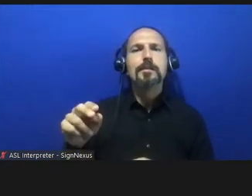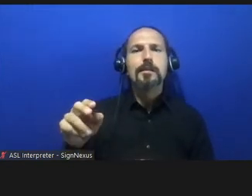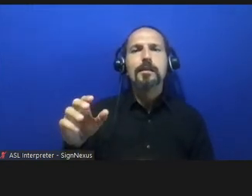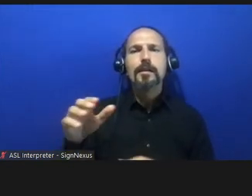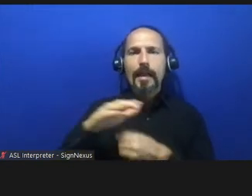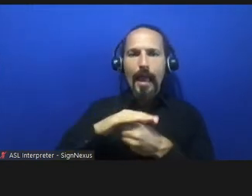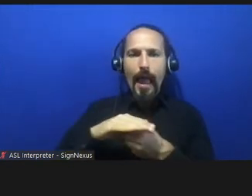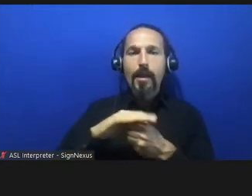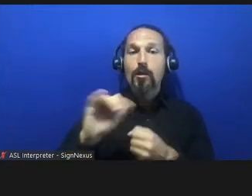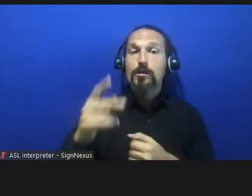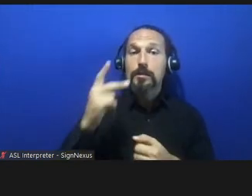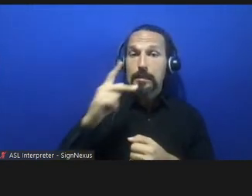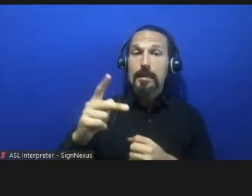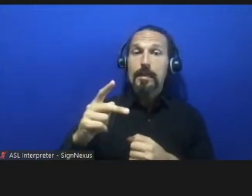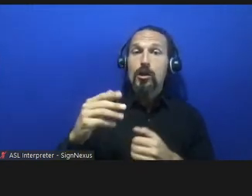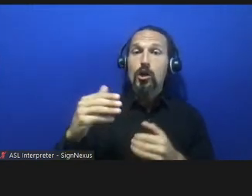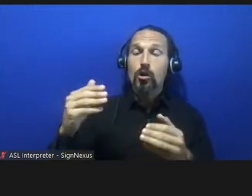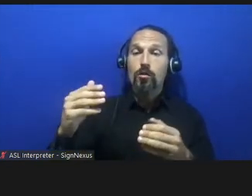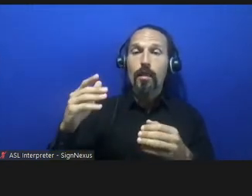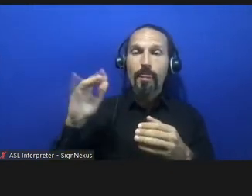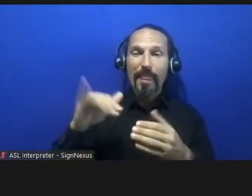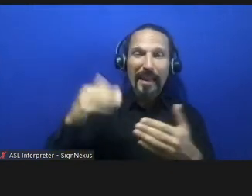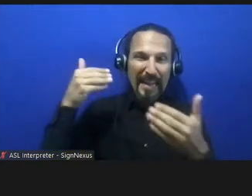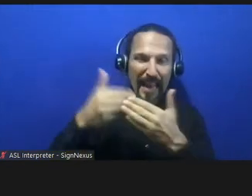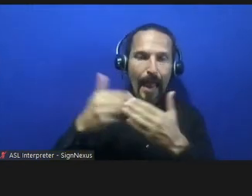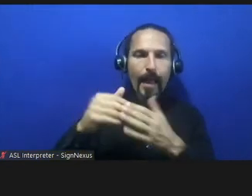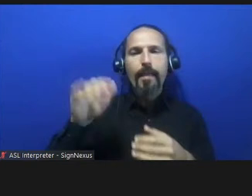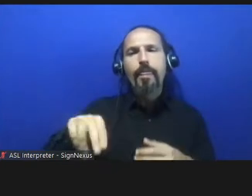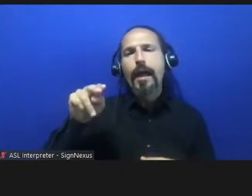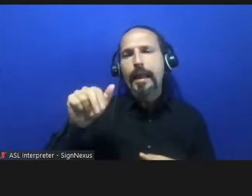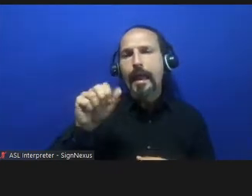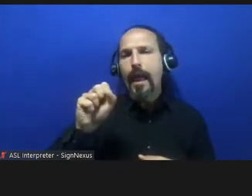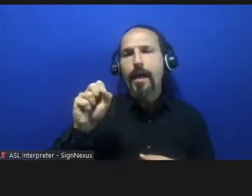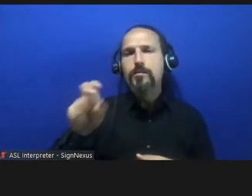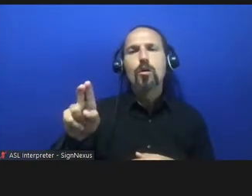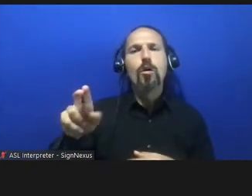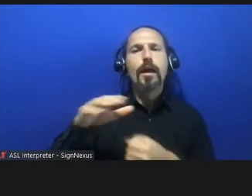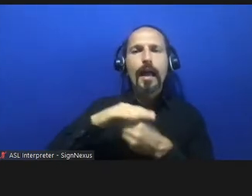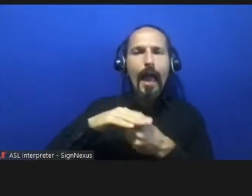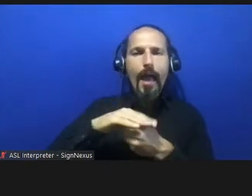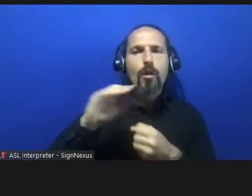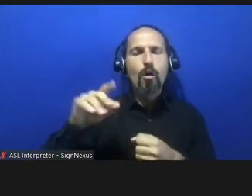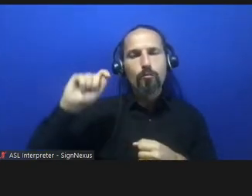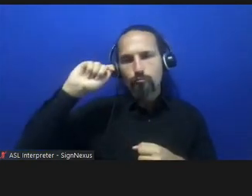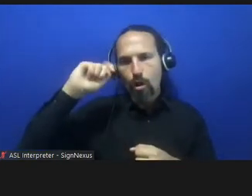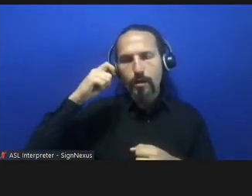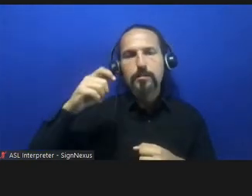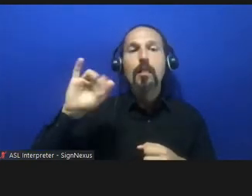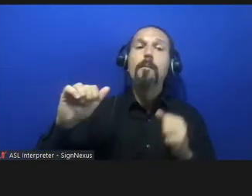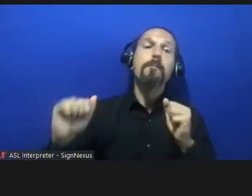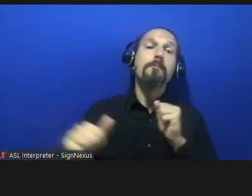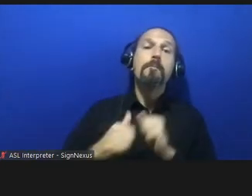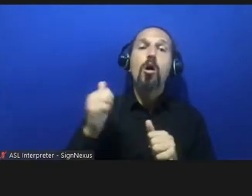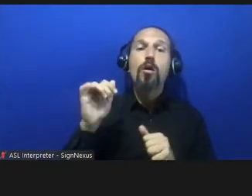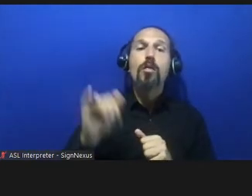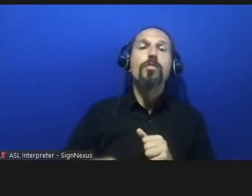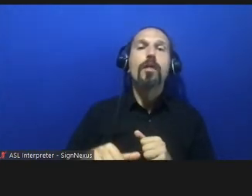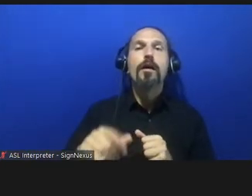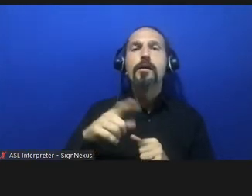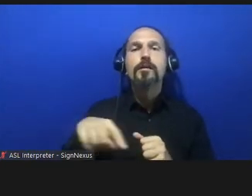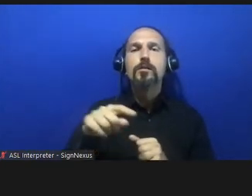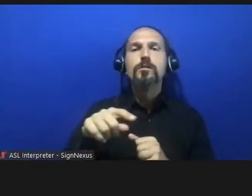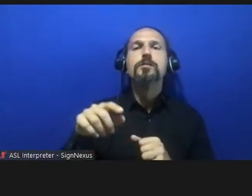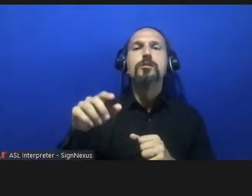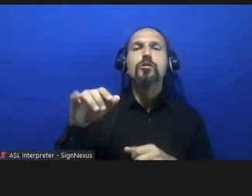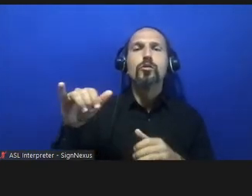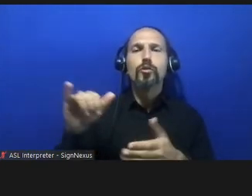closer in about six to ten percent come from nassau county in the bronx while the remainder of the new york city boroughs contribute 11 to 22